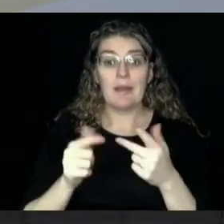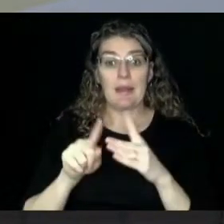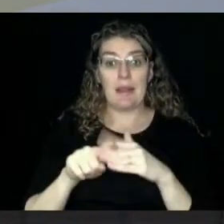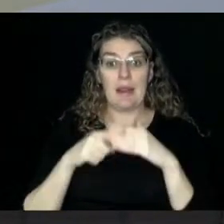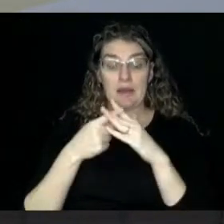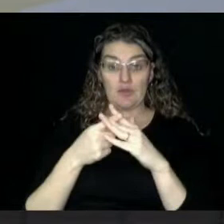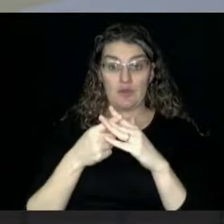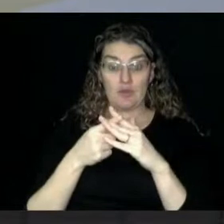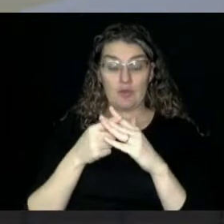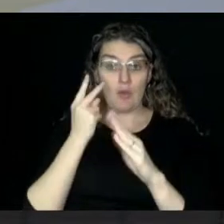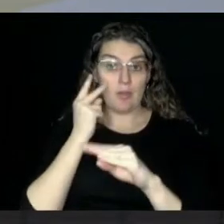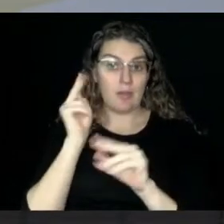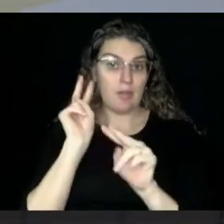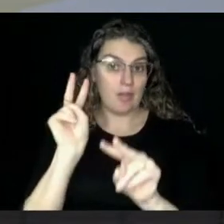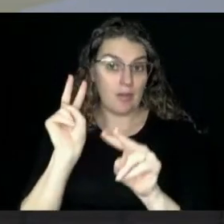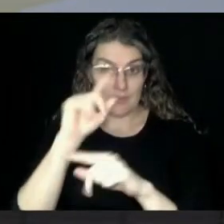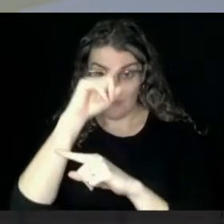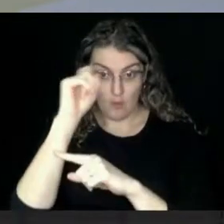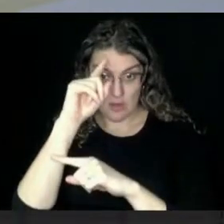summer.